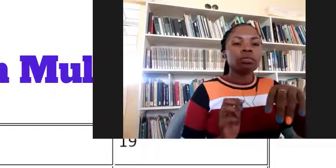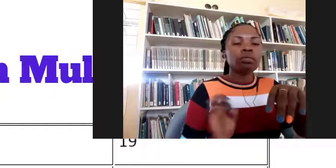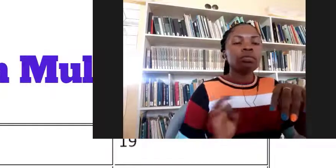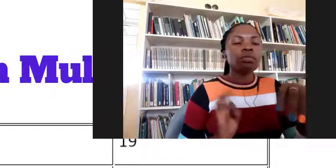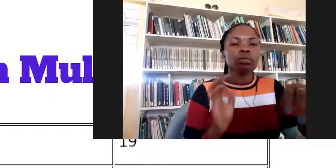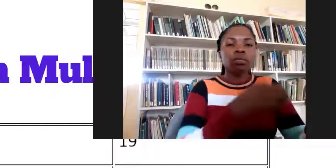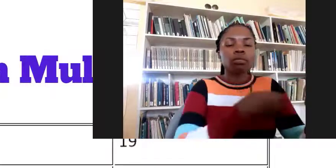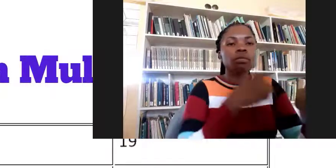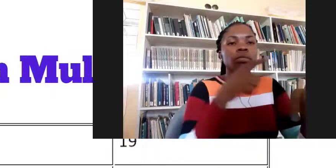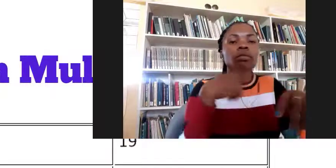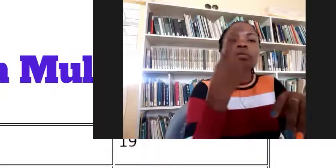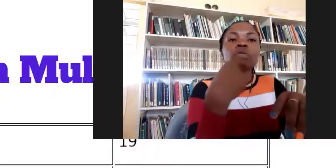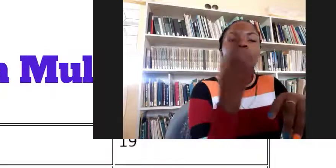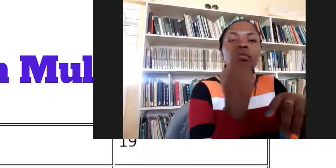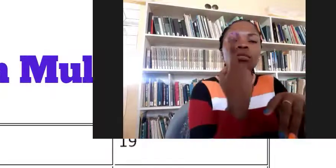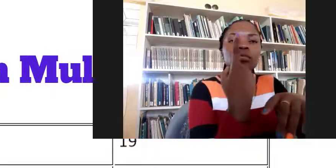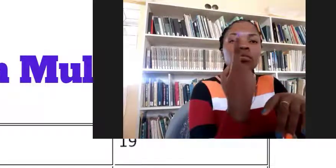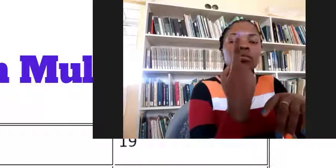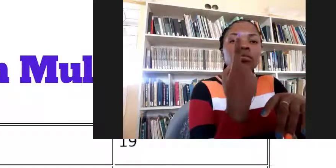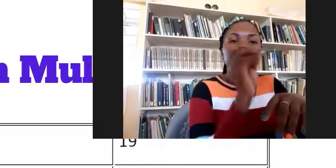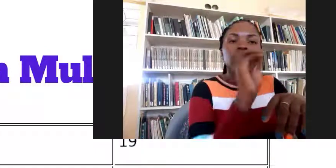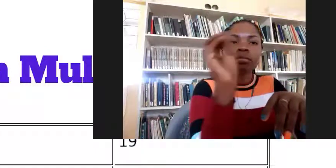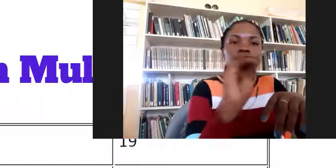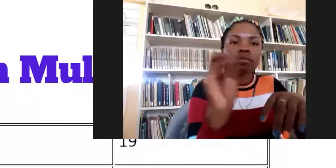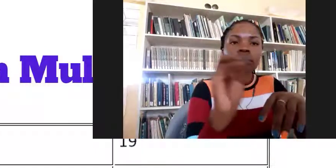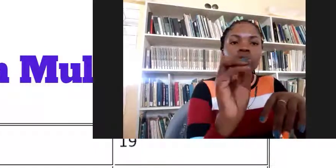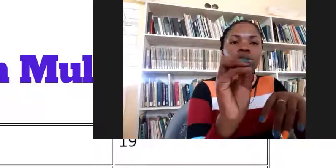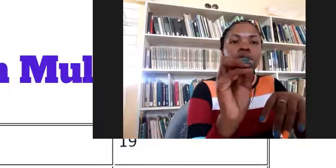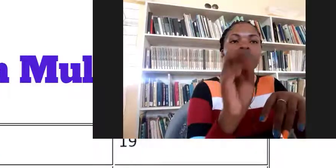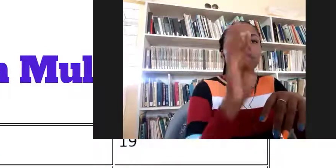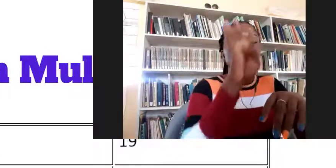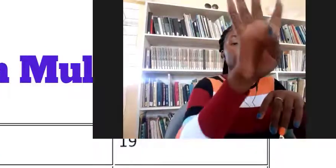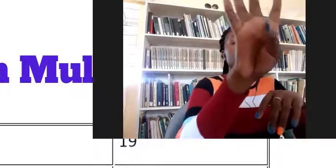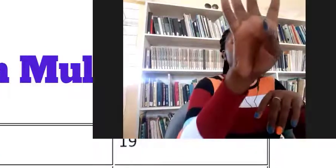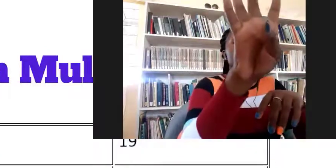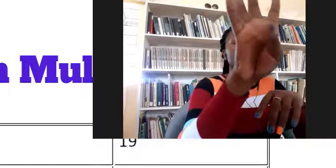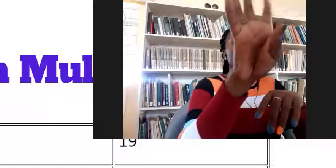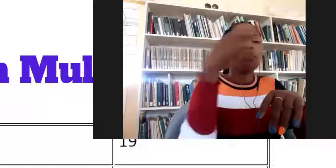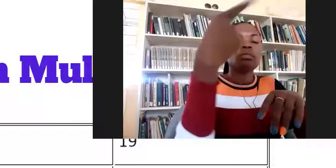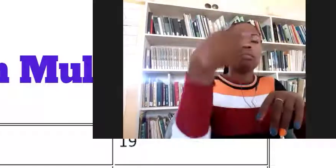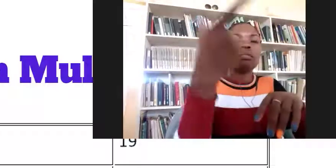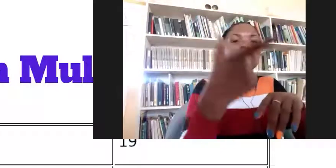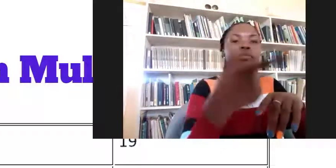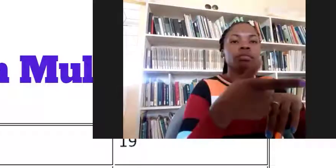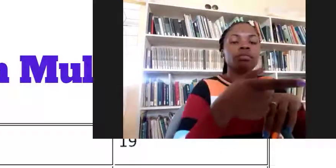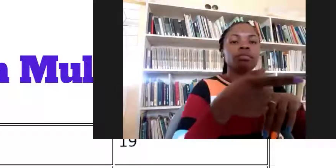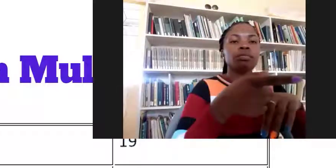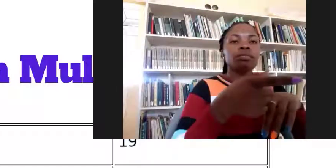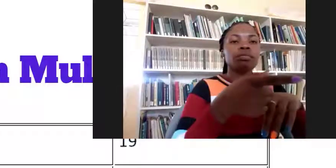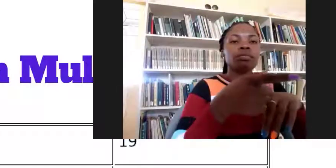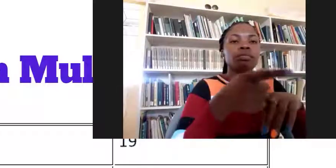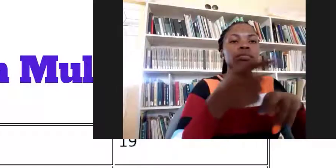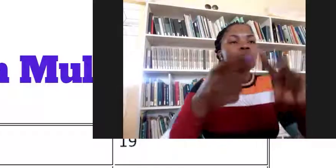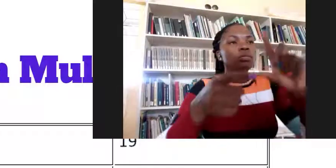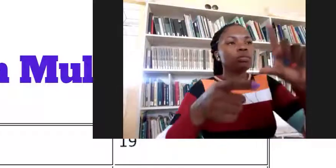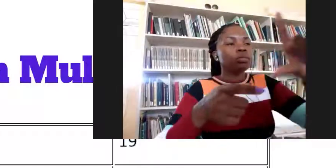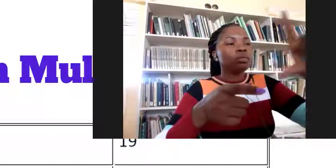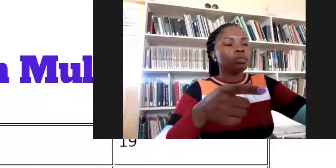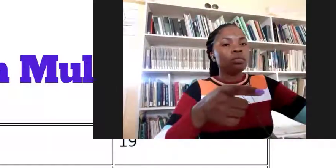Then the next thing is the other side. On the left side, we keep on doubling the new number we